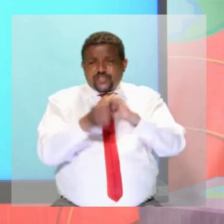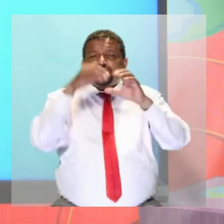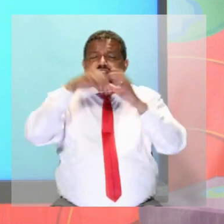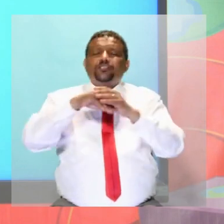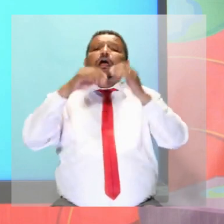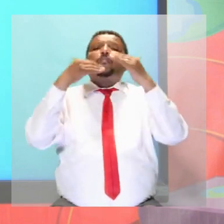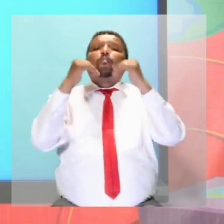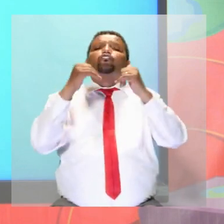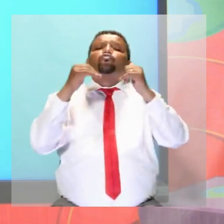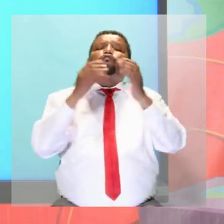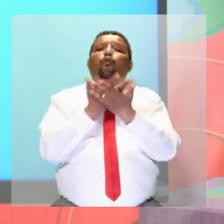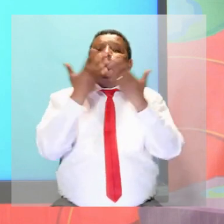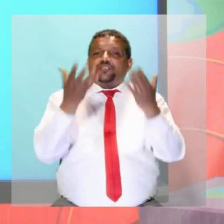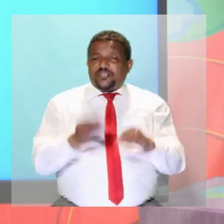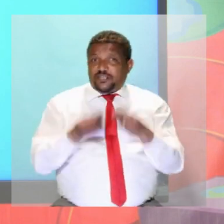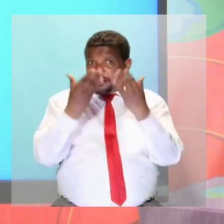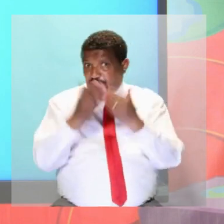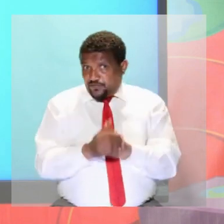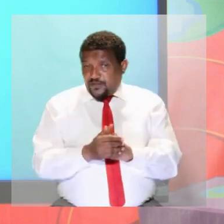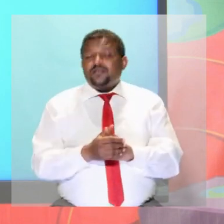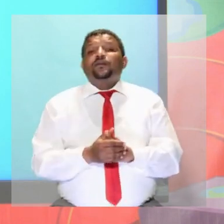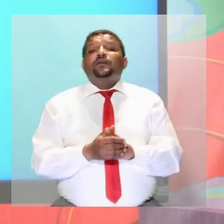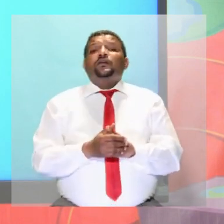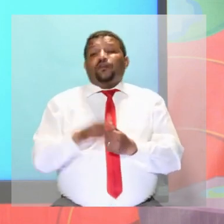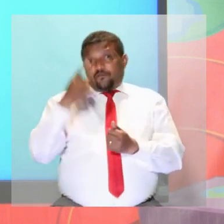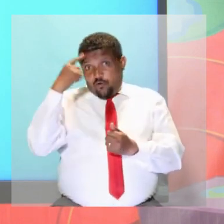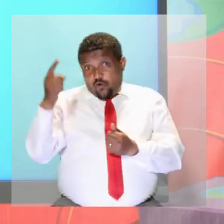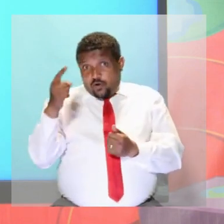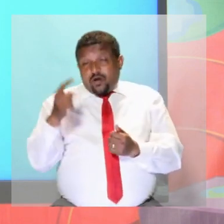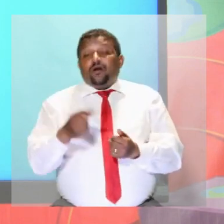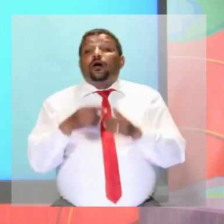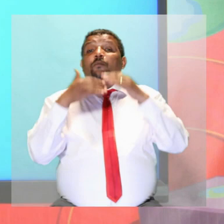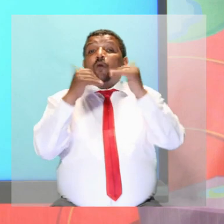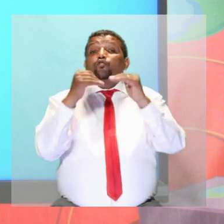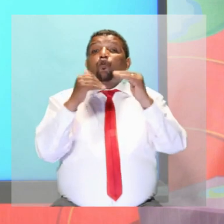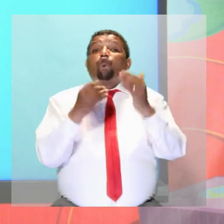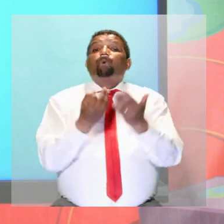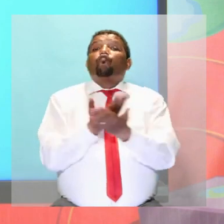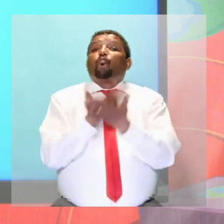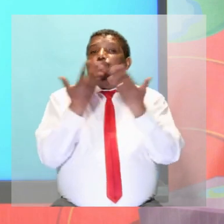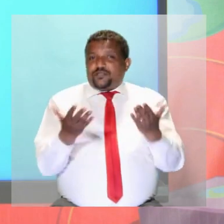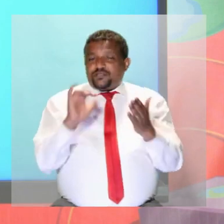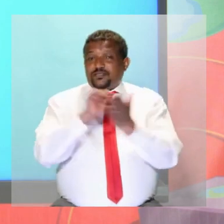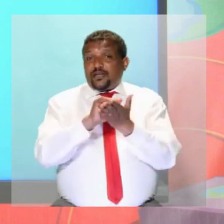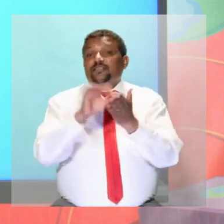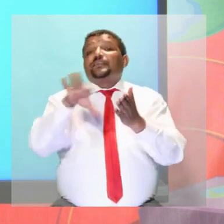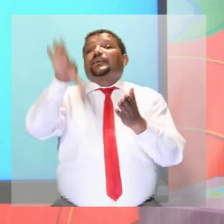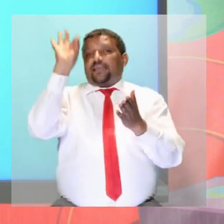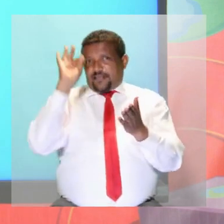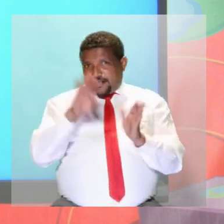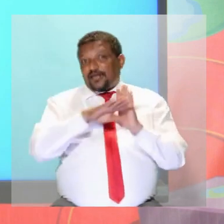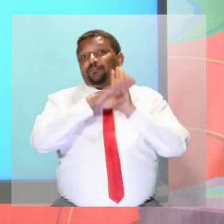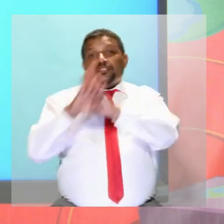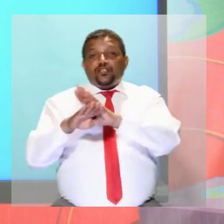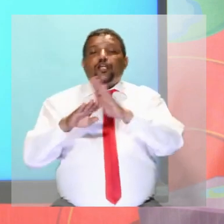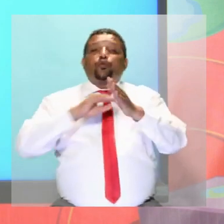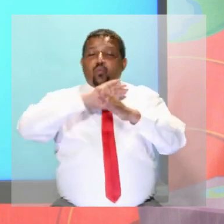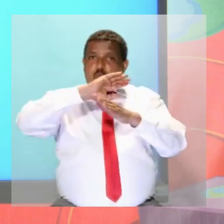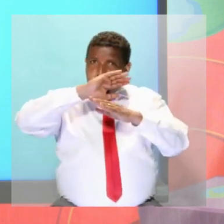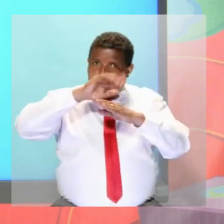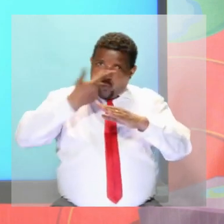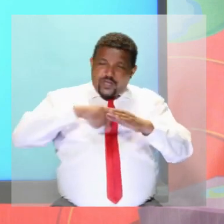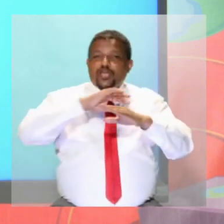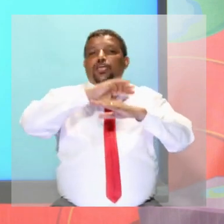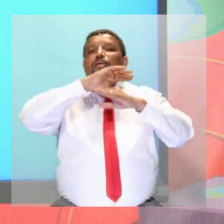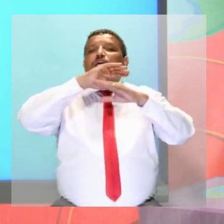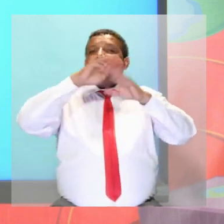is given up for the amount of a commodity that is gained, and we represented all the values of